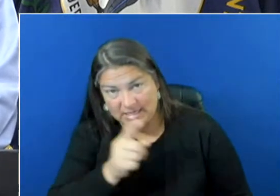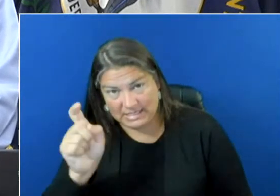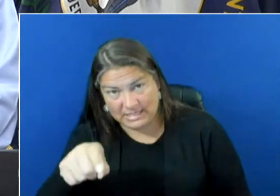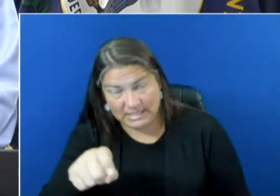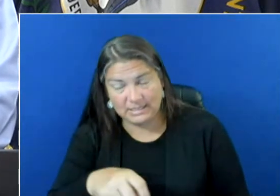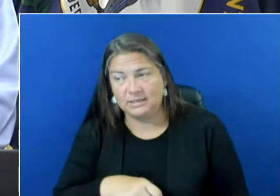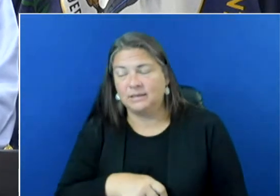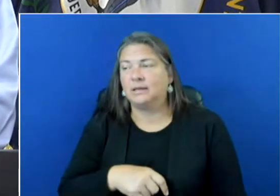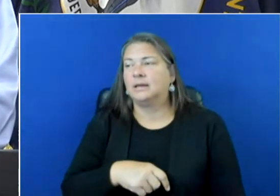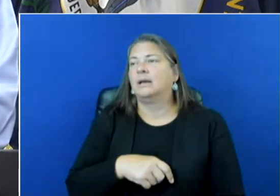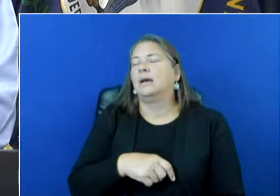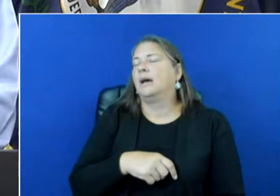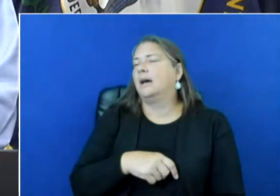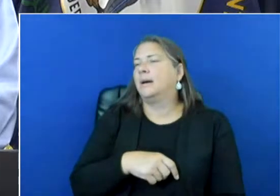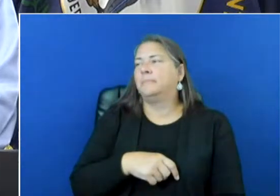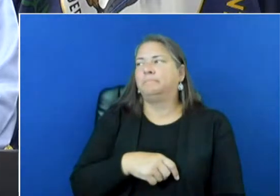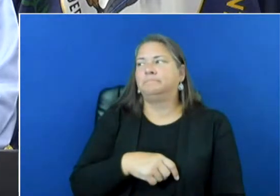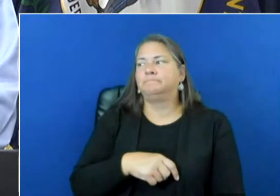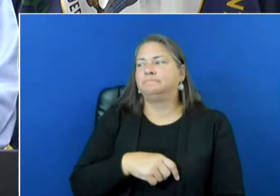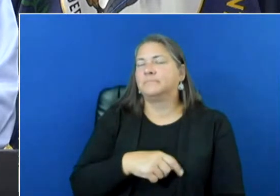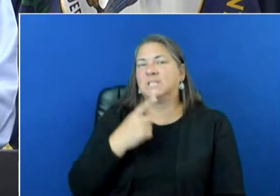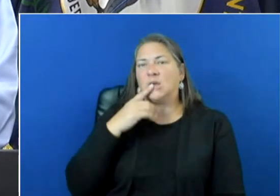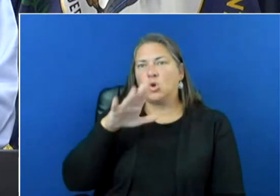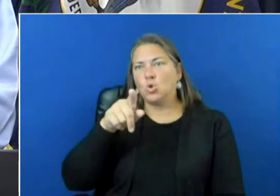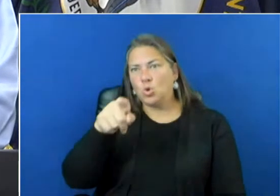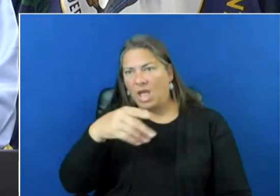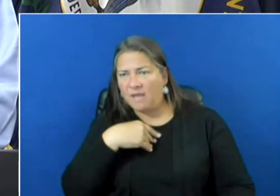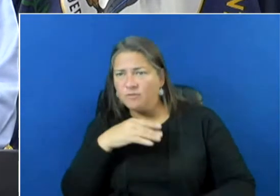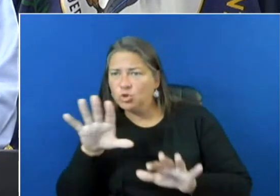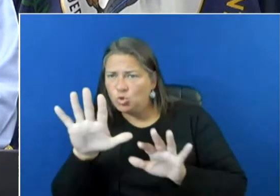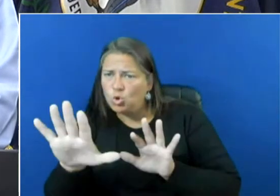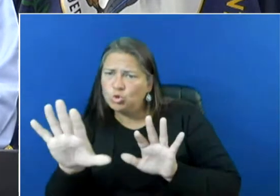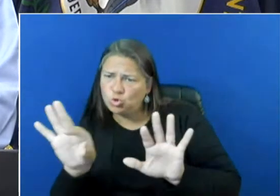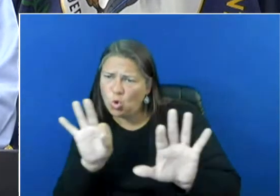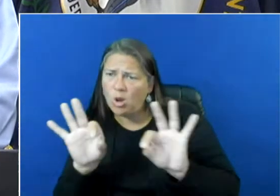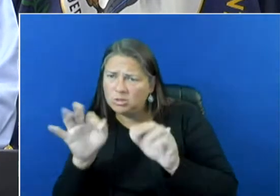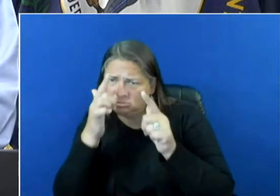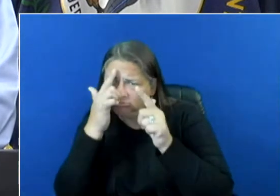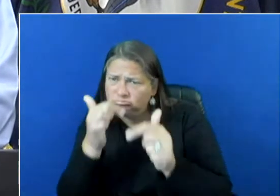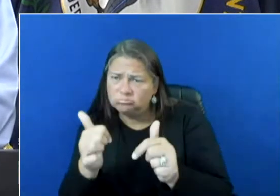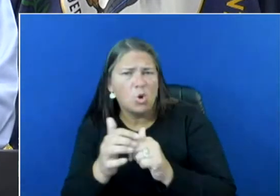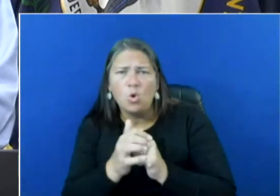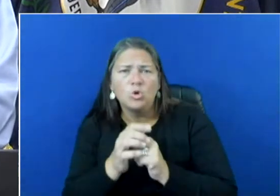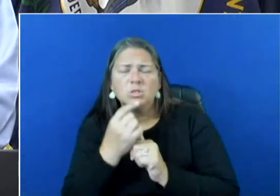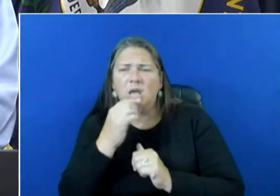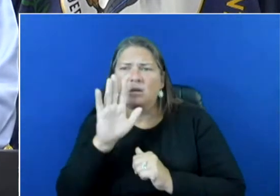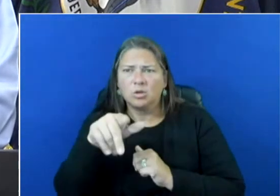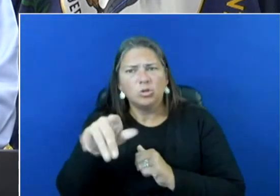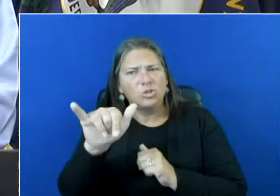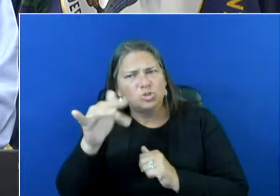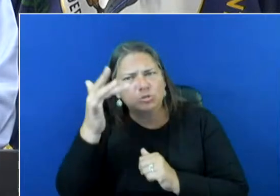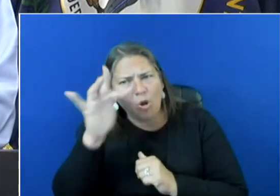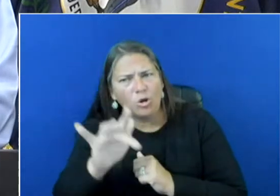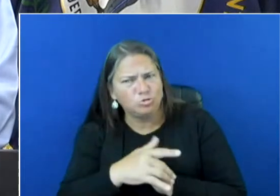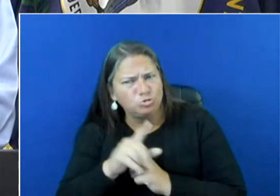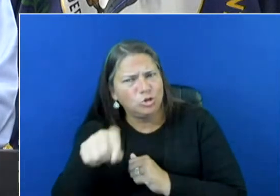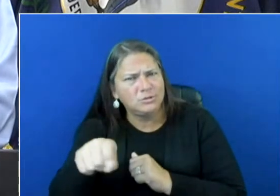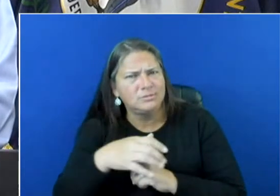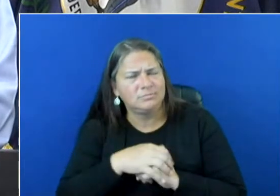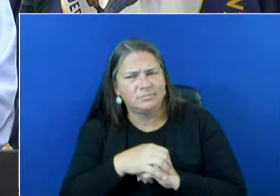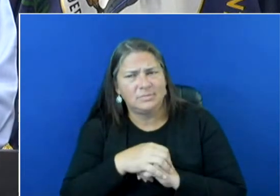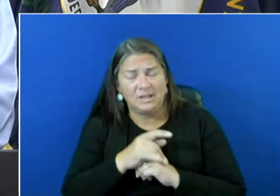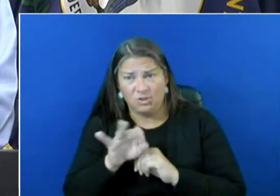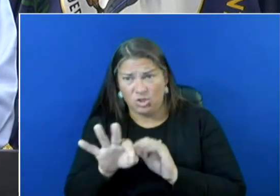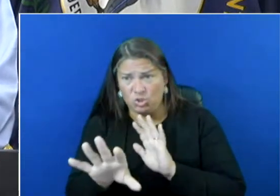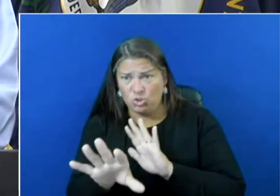it as a choice, but talking about it as the smart thing to do. Talking about it, if it's a choice, as the one